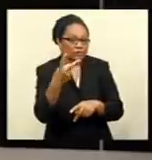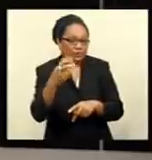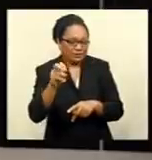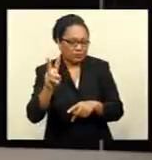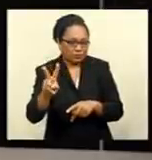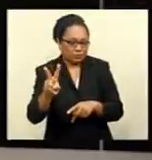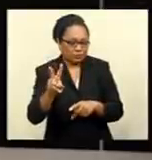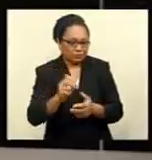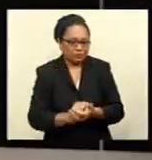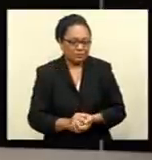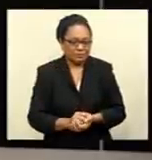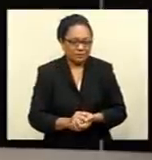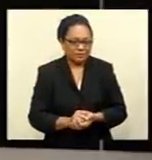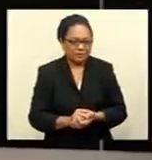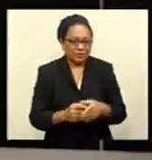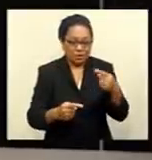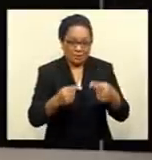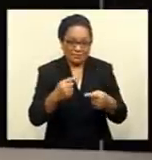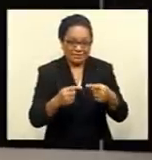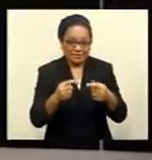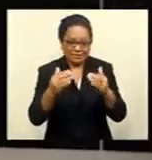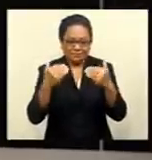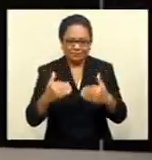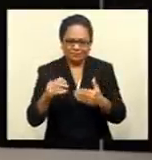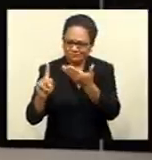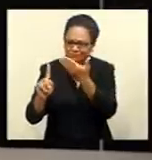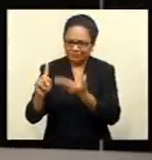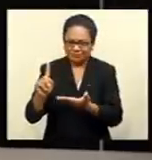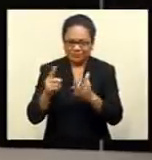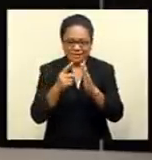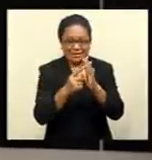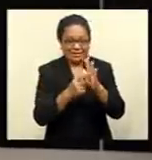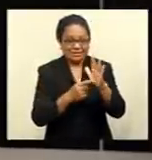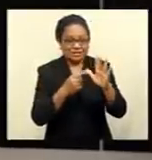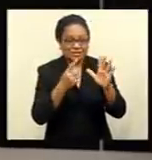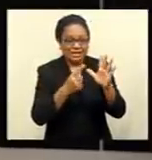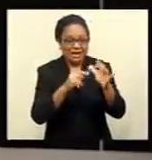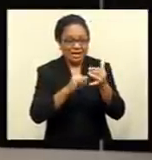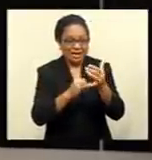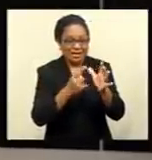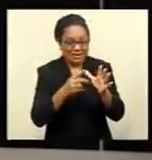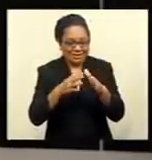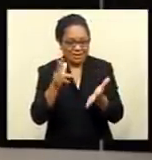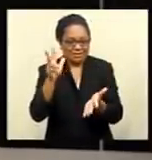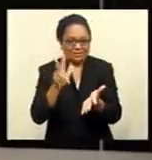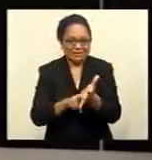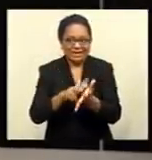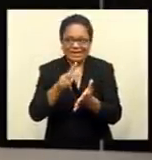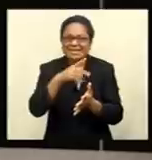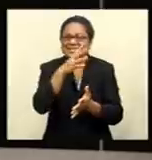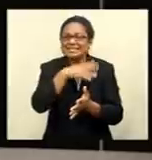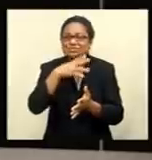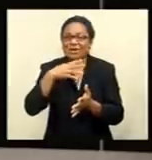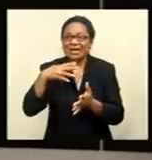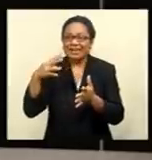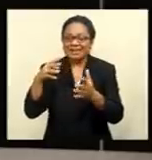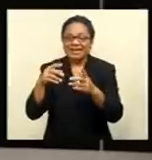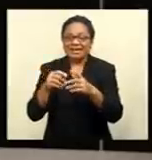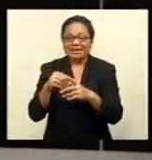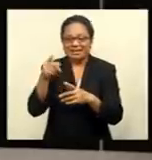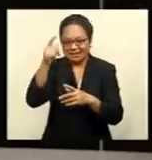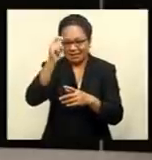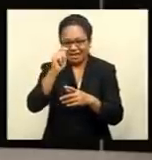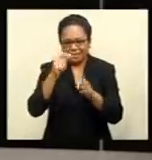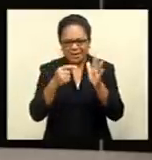series. Olympian Chasa Vermaloa has signed with Israel-based club Tel Aviv Heat and will